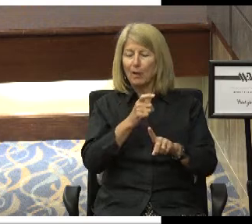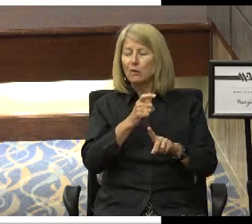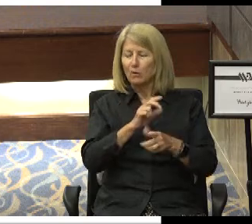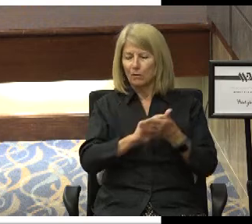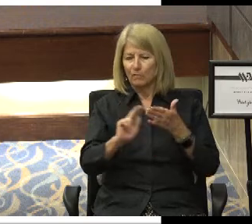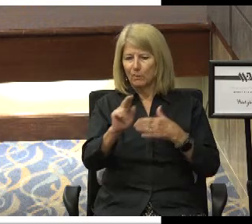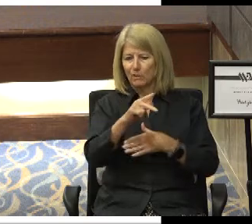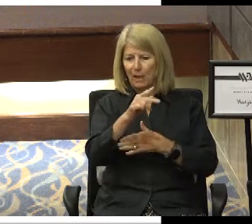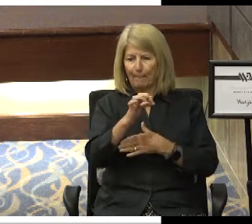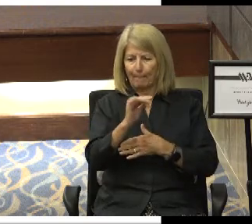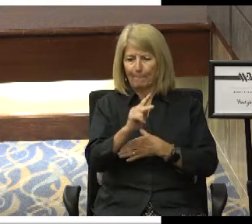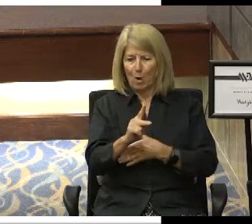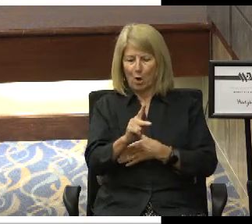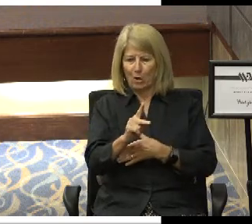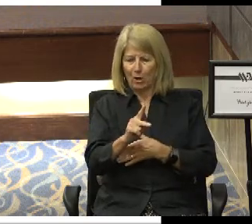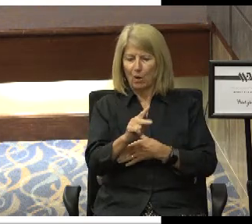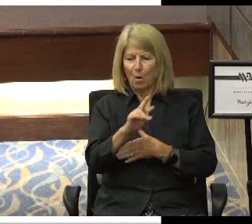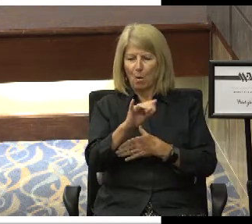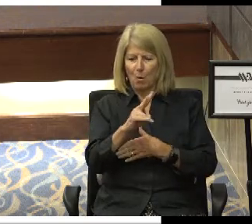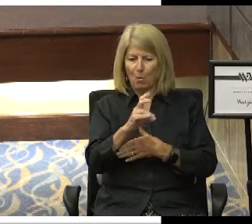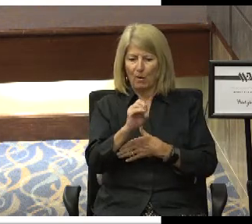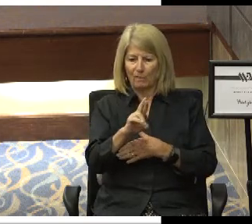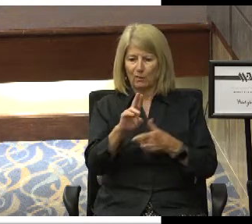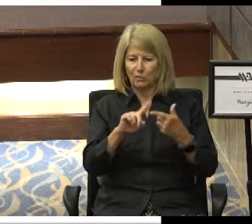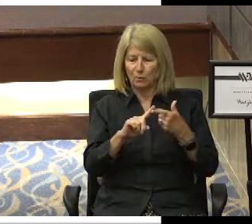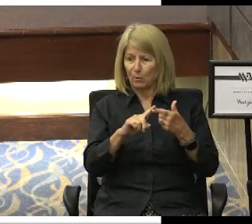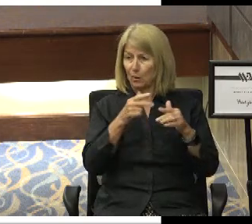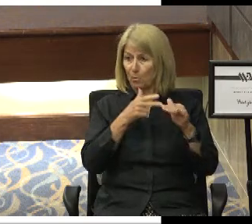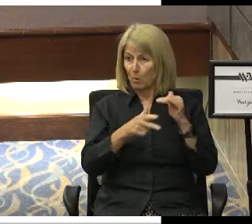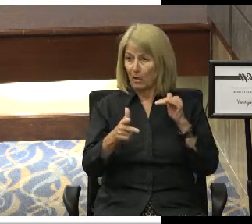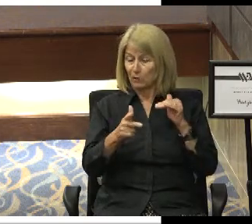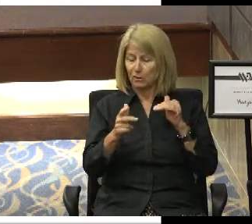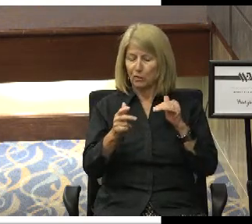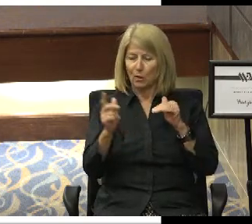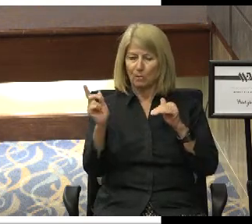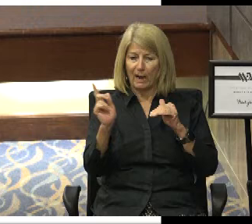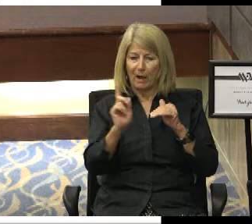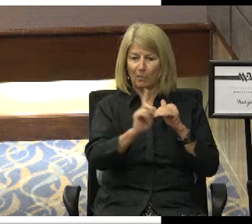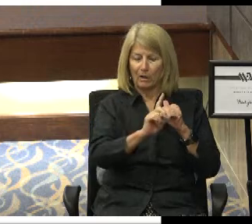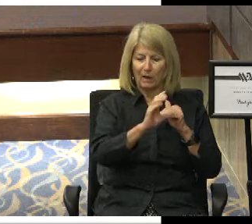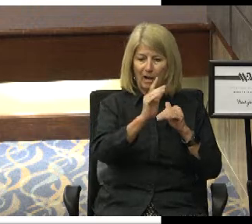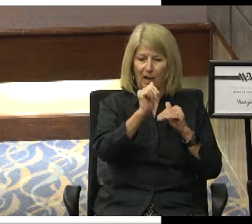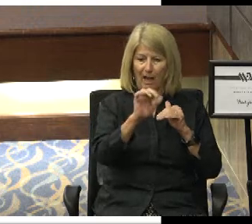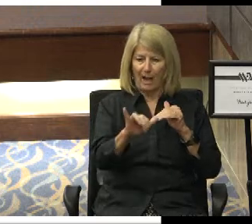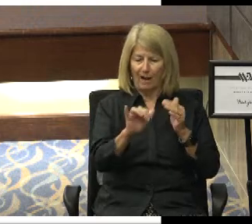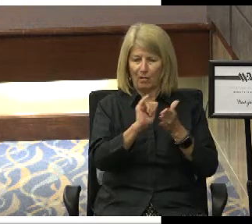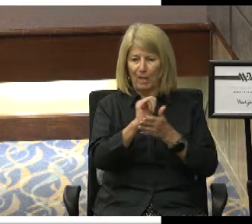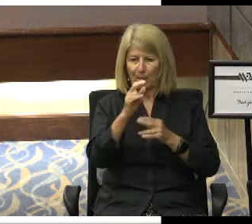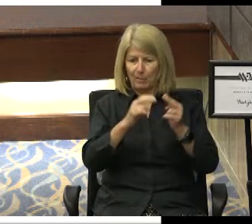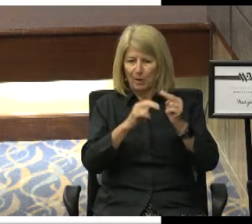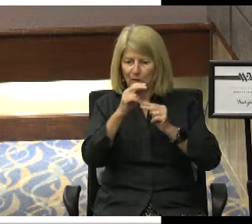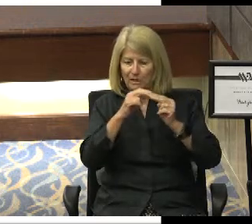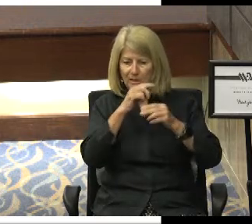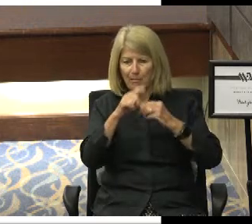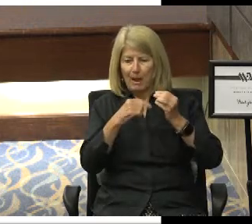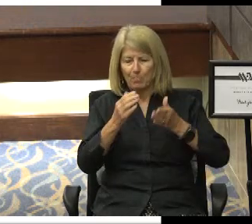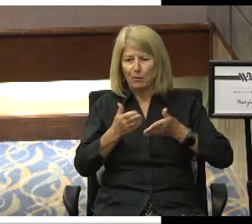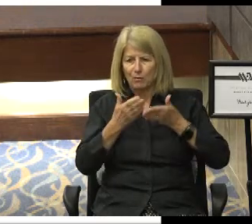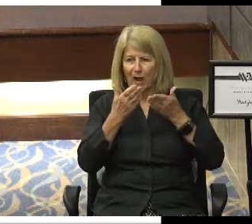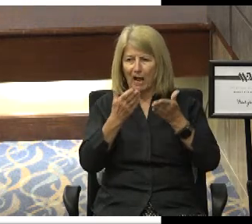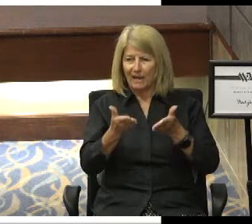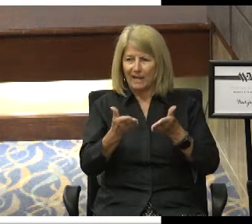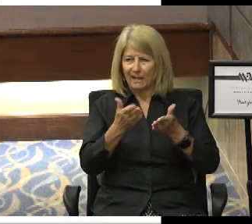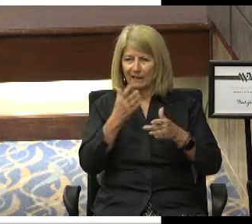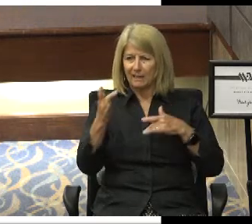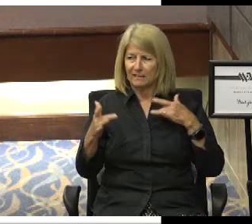to take you into that garage. And then as you go down Clay, that building is all about providing kind of